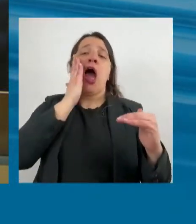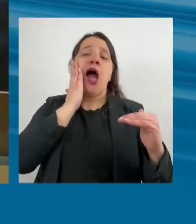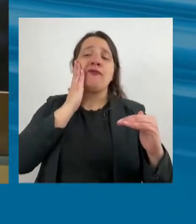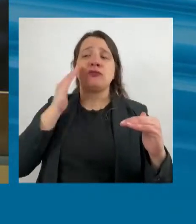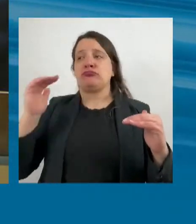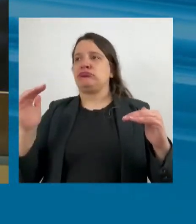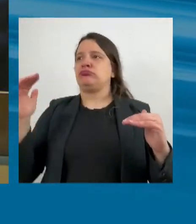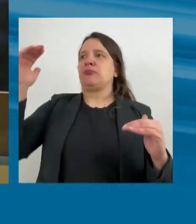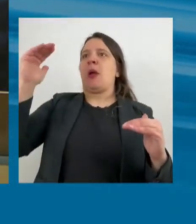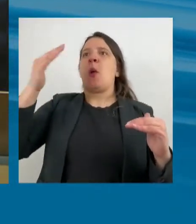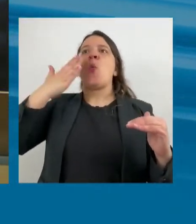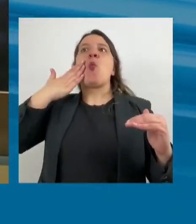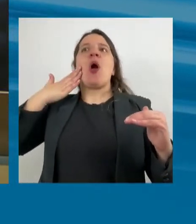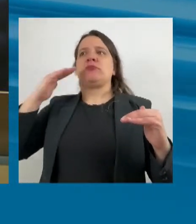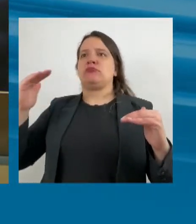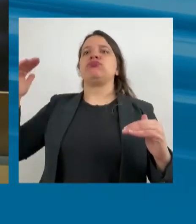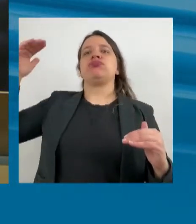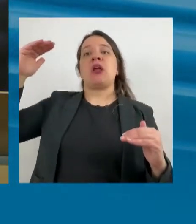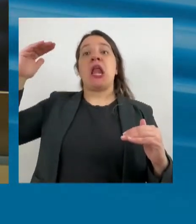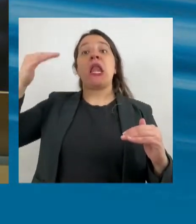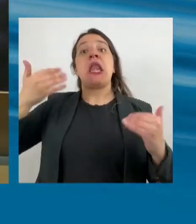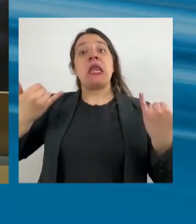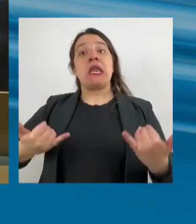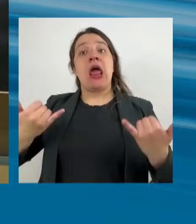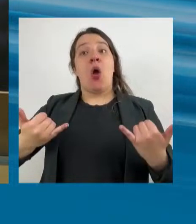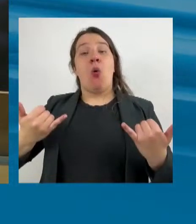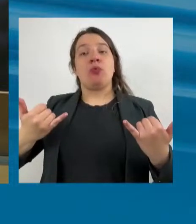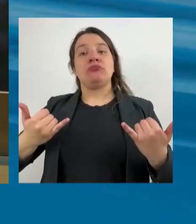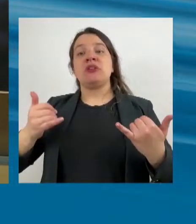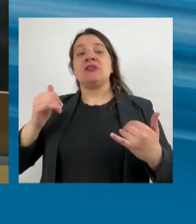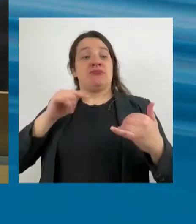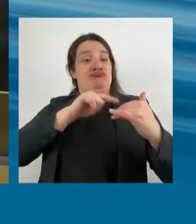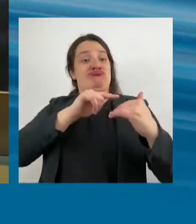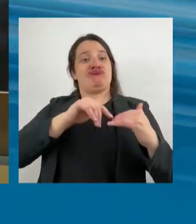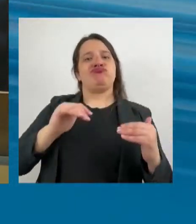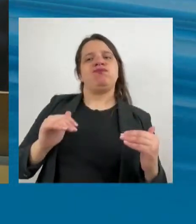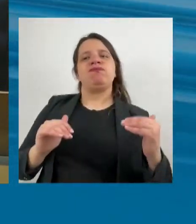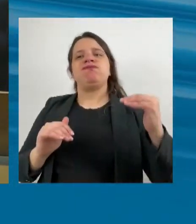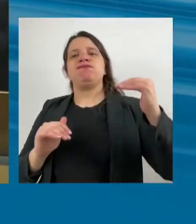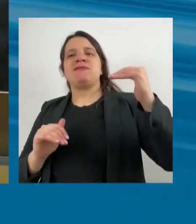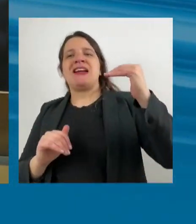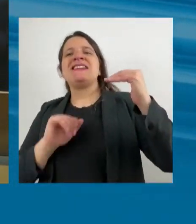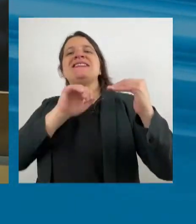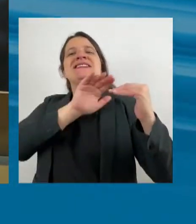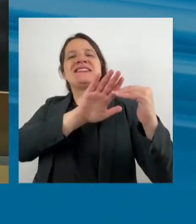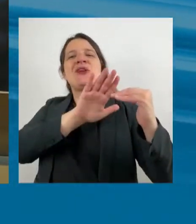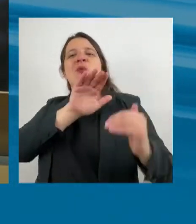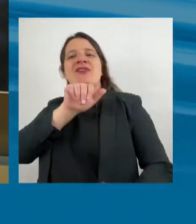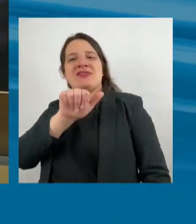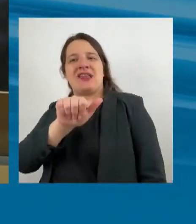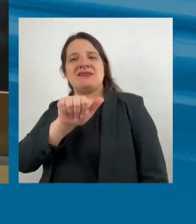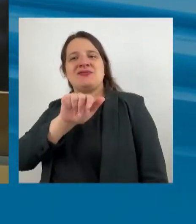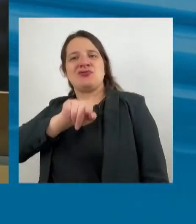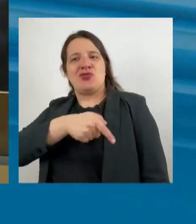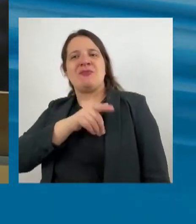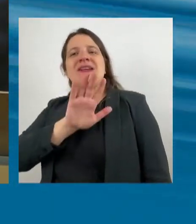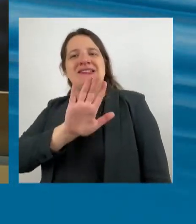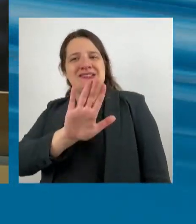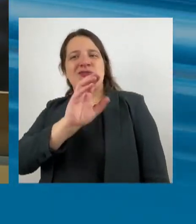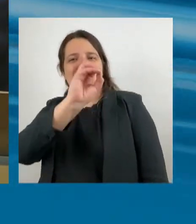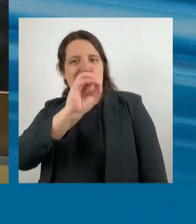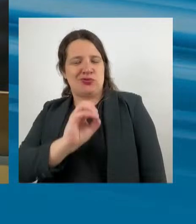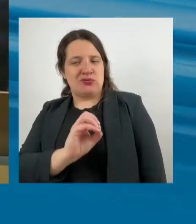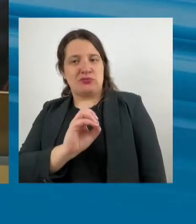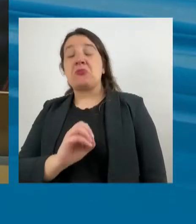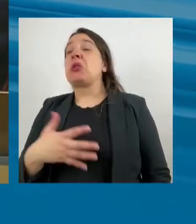and indigenous was 36%. Now it accounts for 56.5% of the population. 9